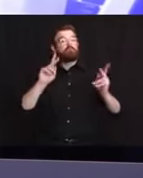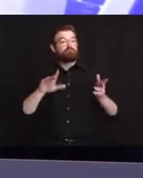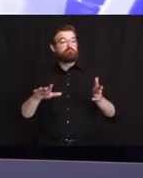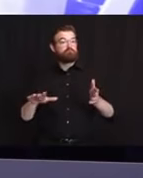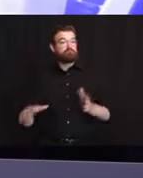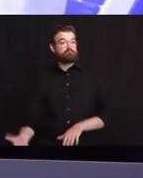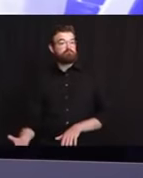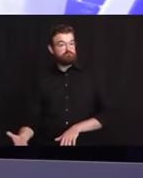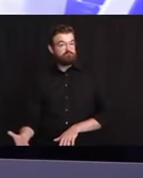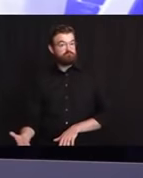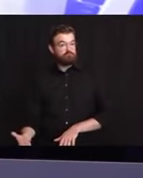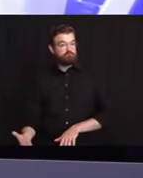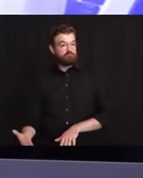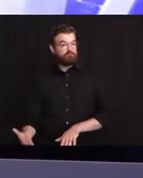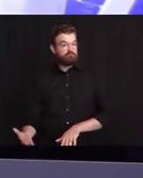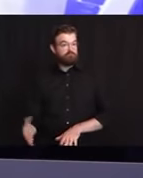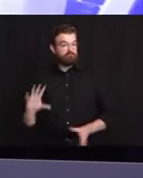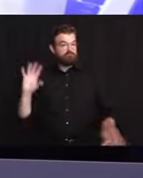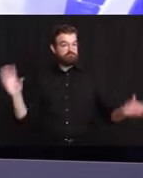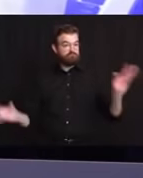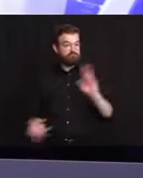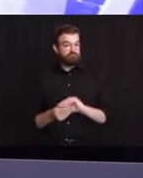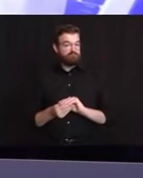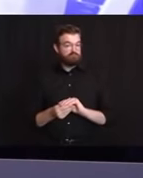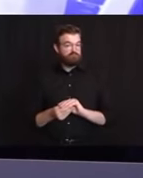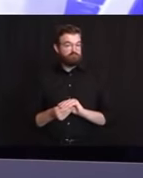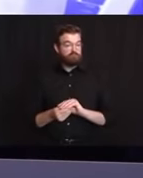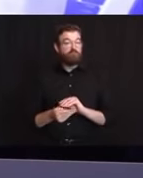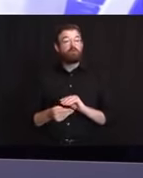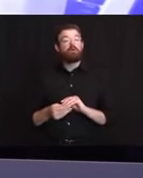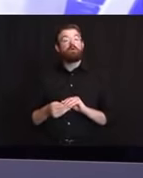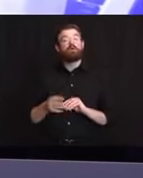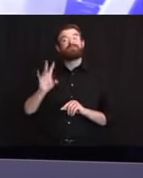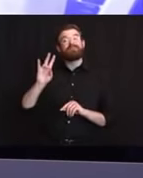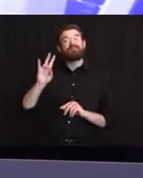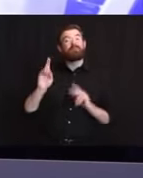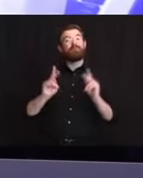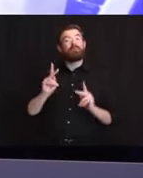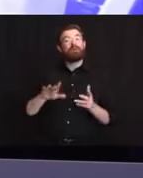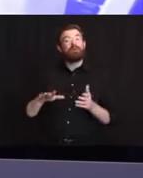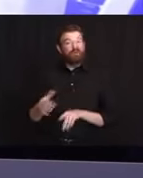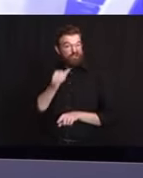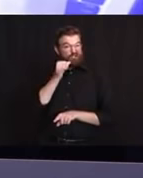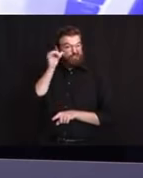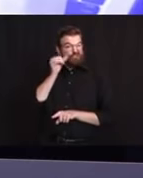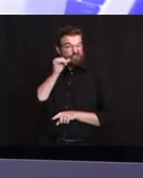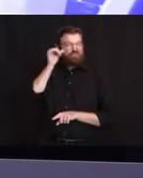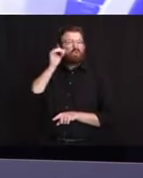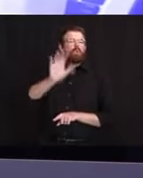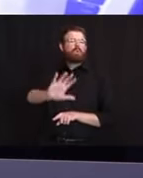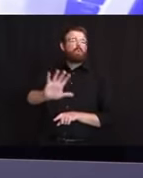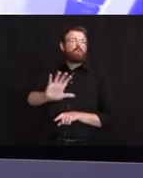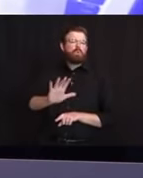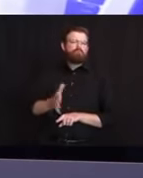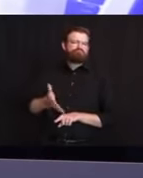July. Our hospitals report 7 mortalities over the past 3